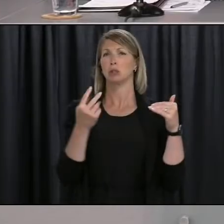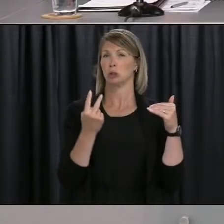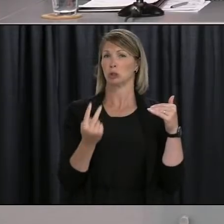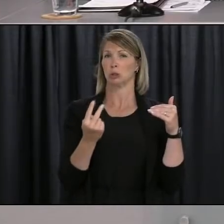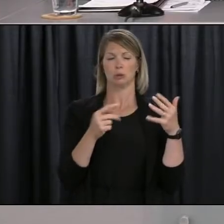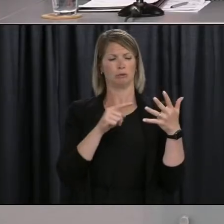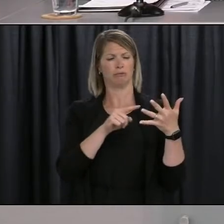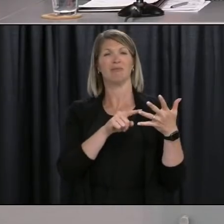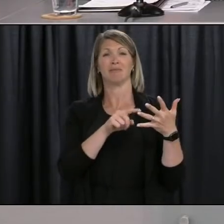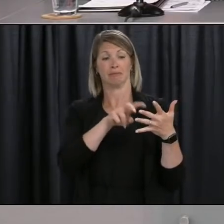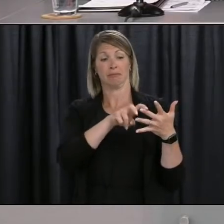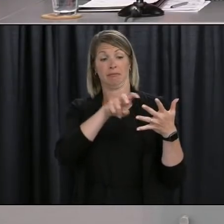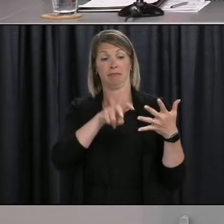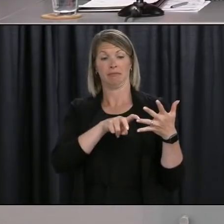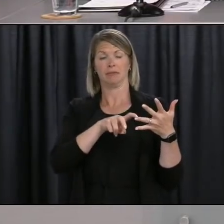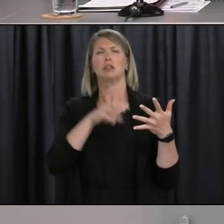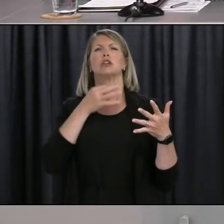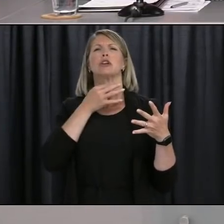bubble